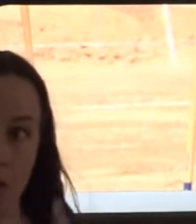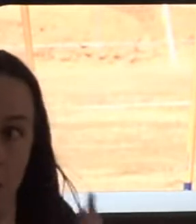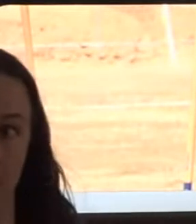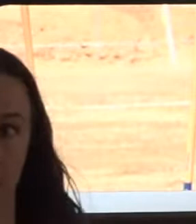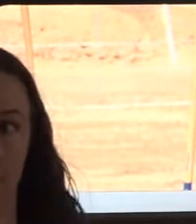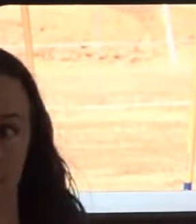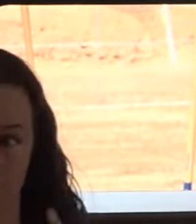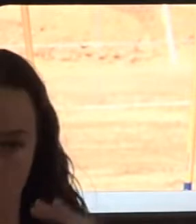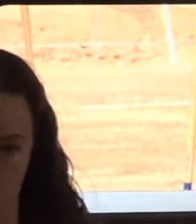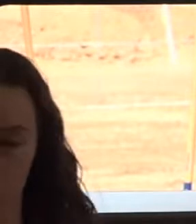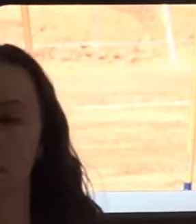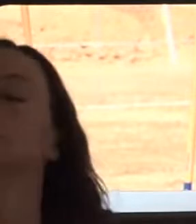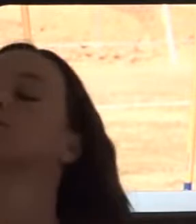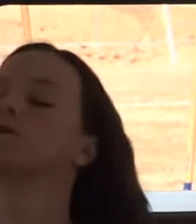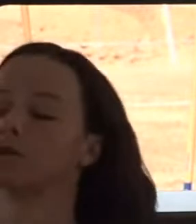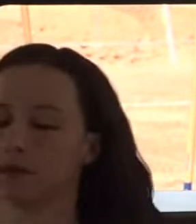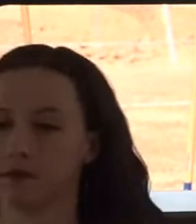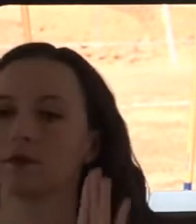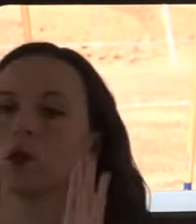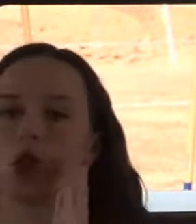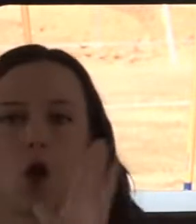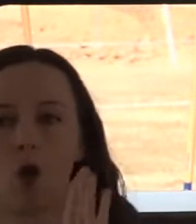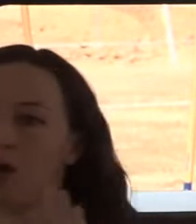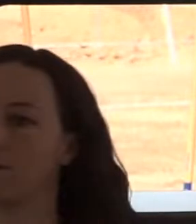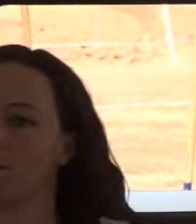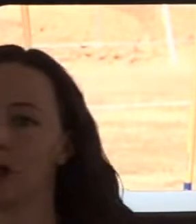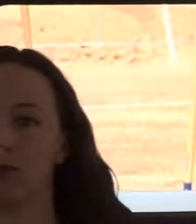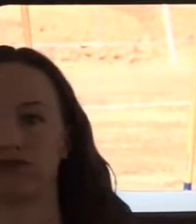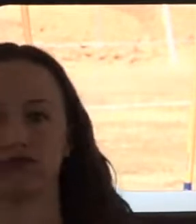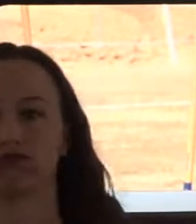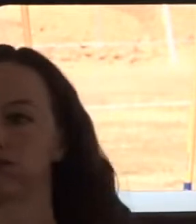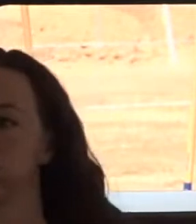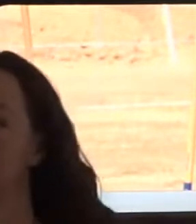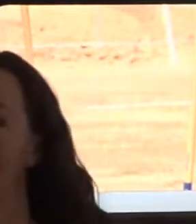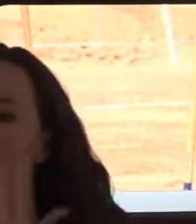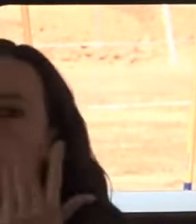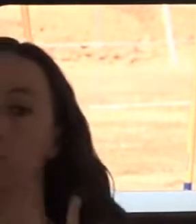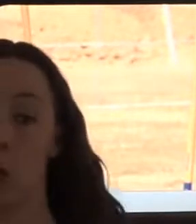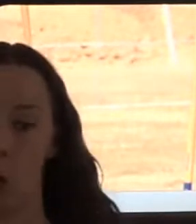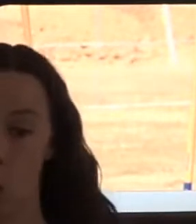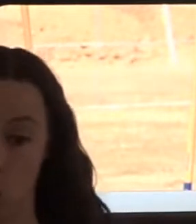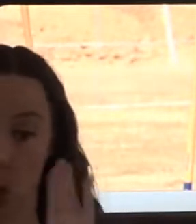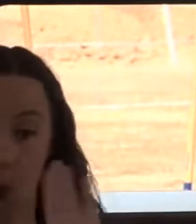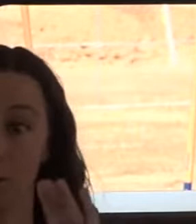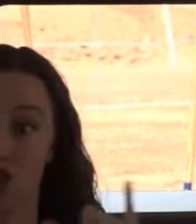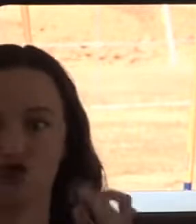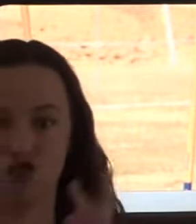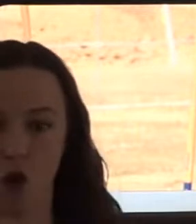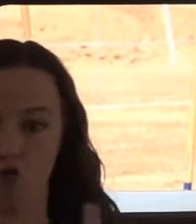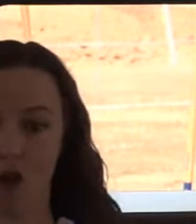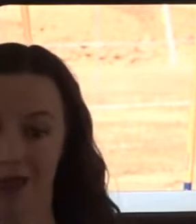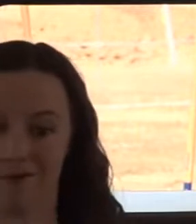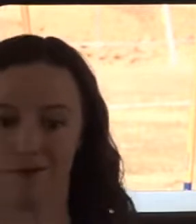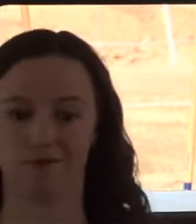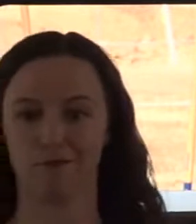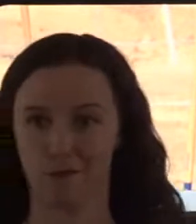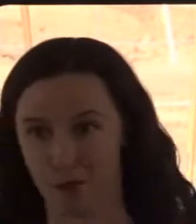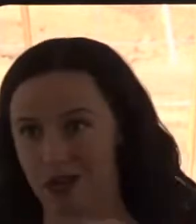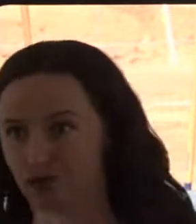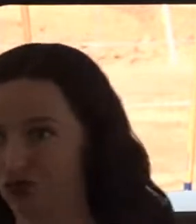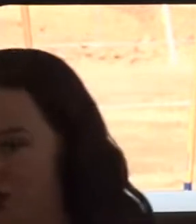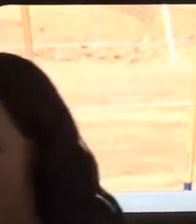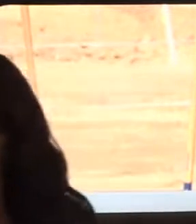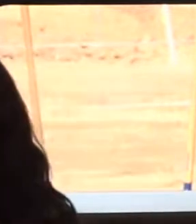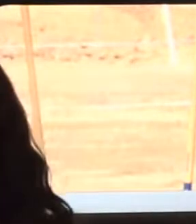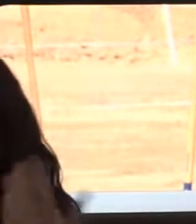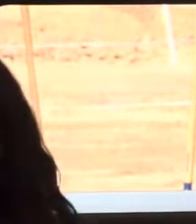technology building, which will be state-of-the-art. Students will be job-ready to meet the demands of employers in the Central Valley